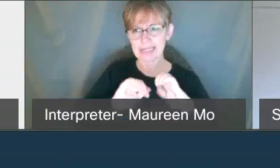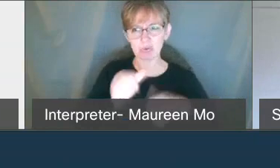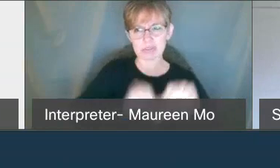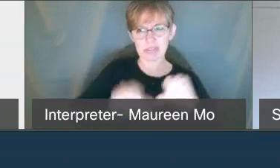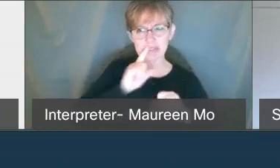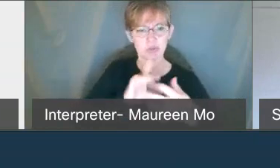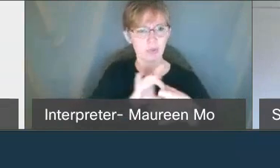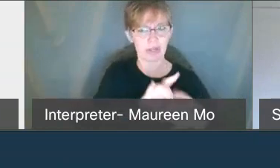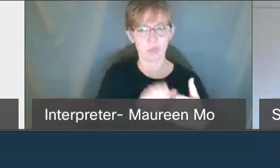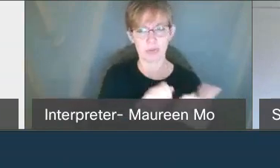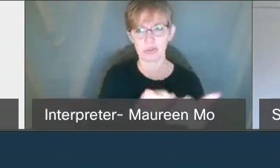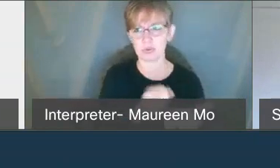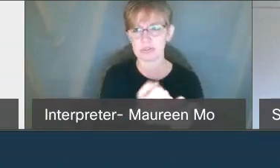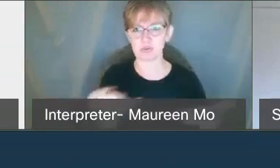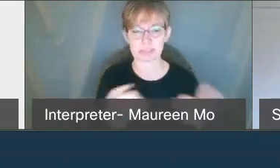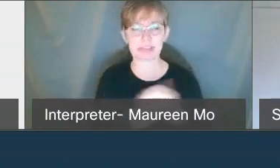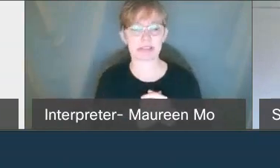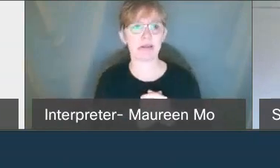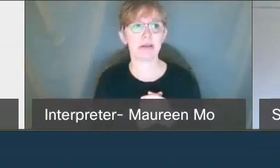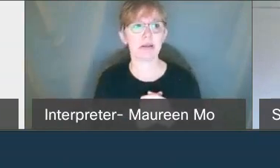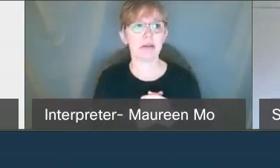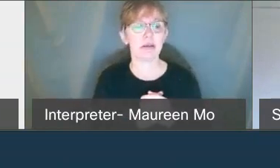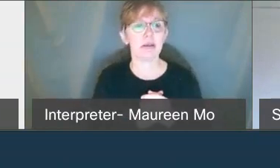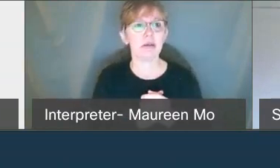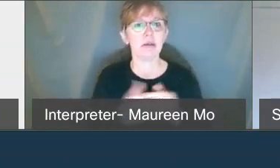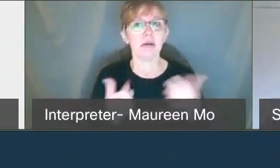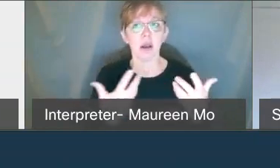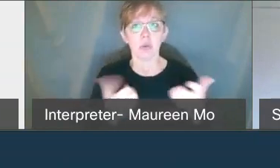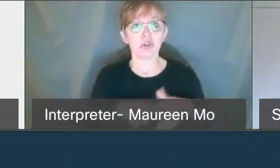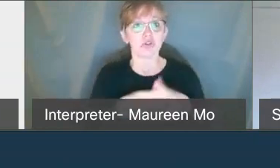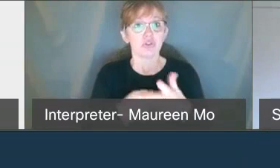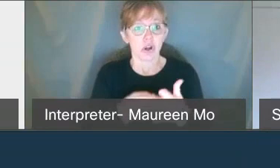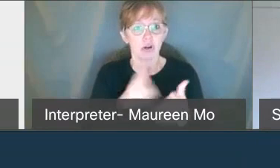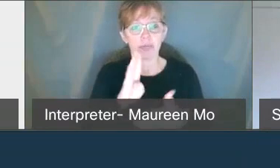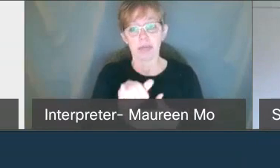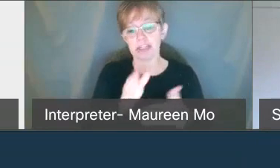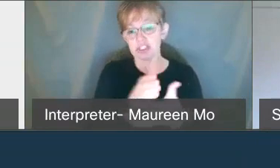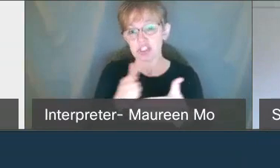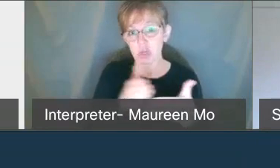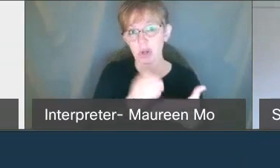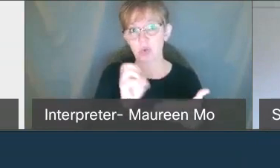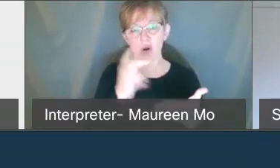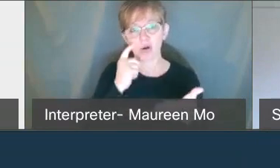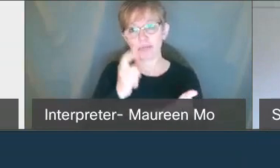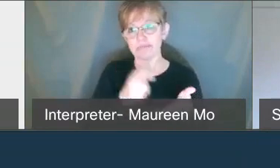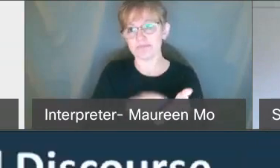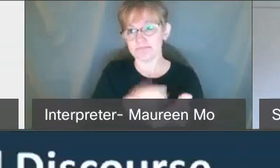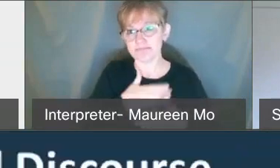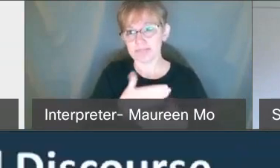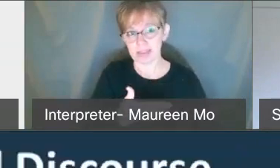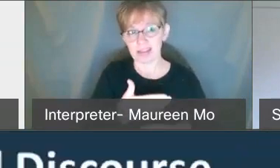I wanted to start by maybe sharing or acknowledging the rhetoric that exists around these